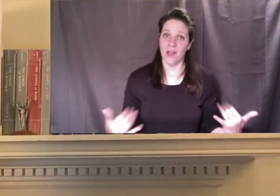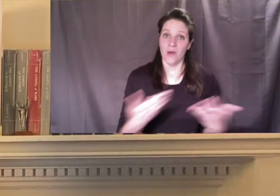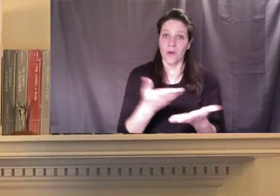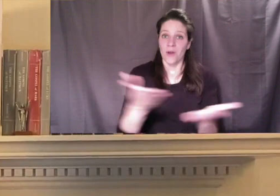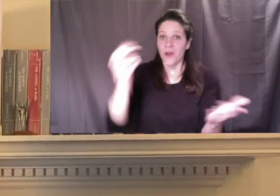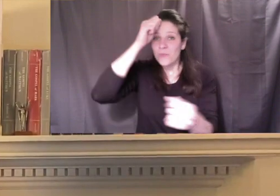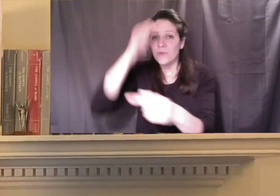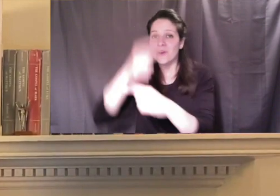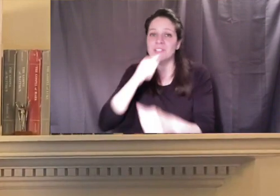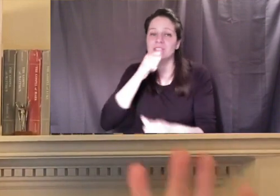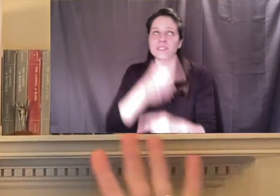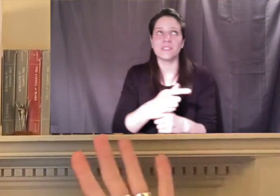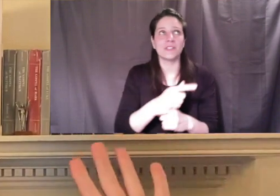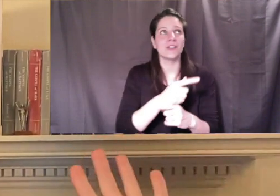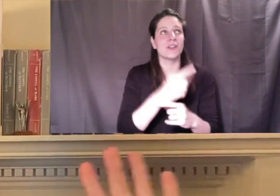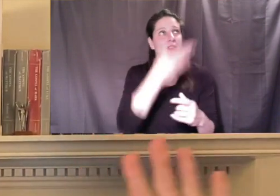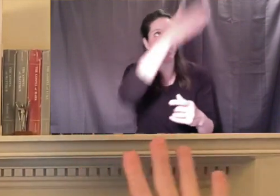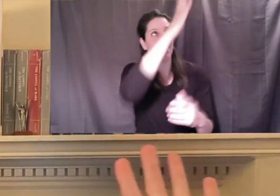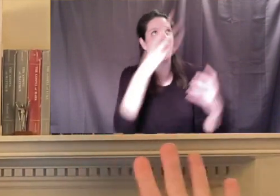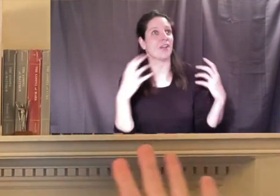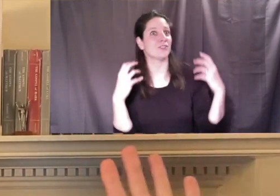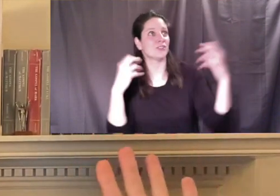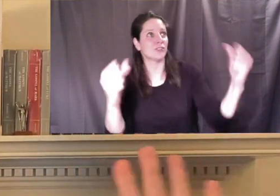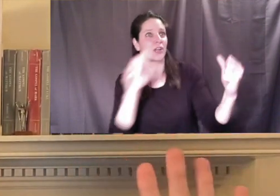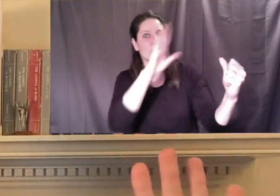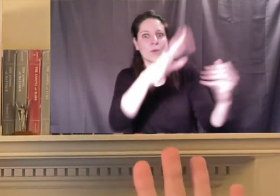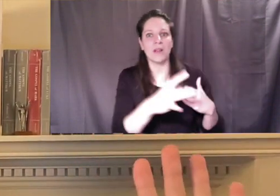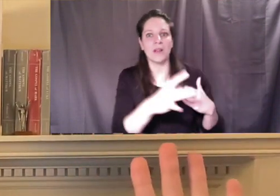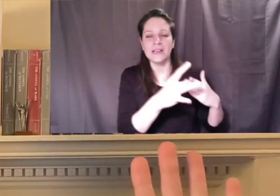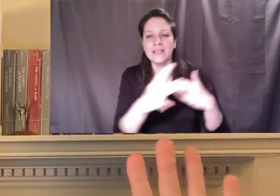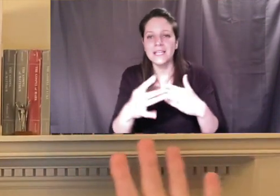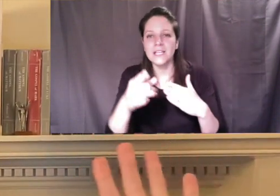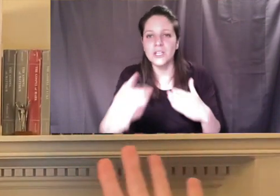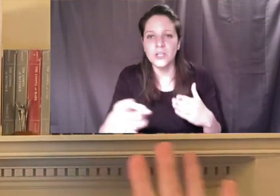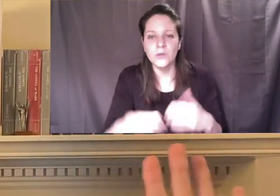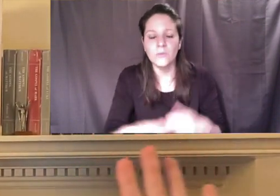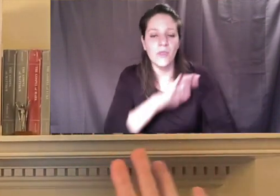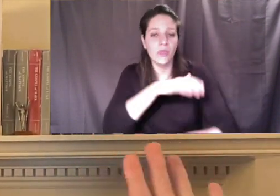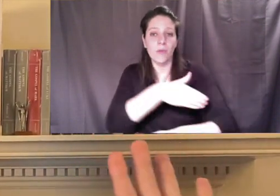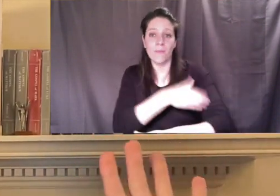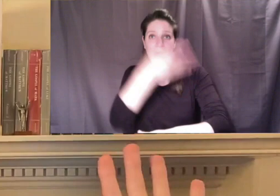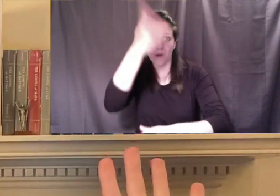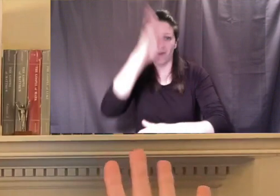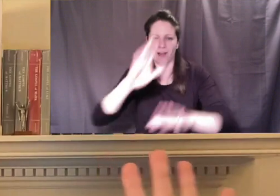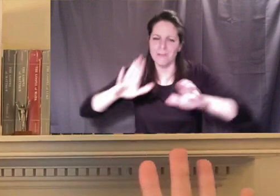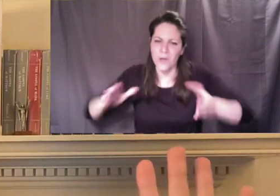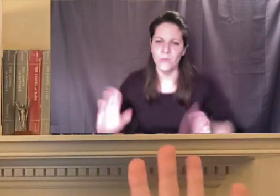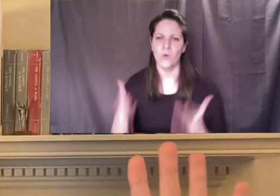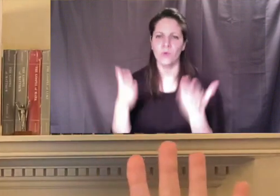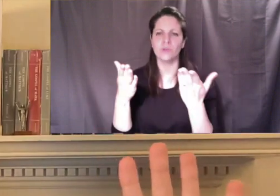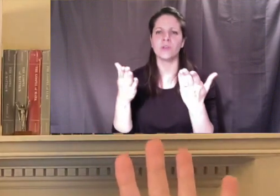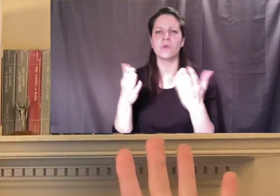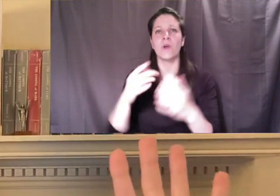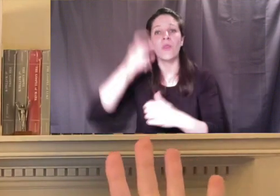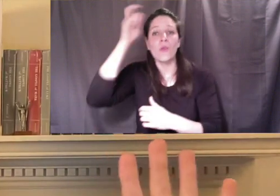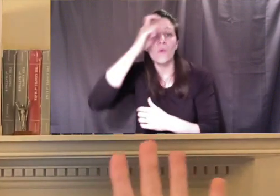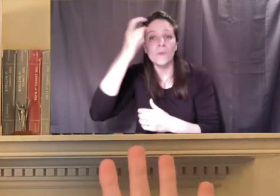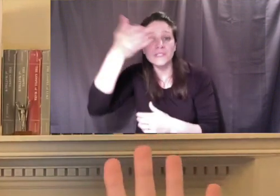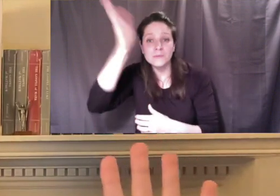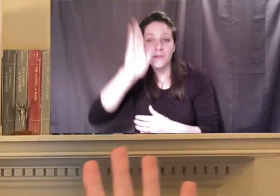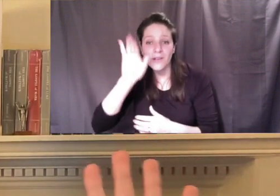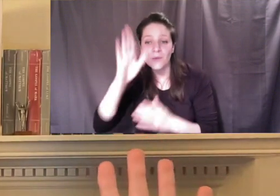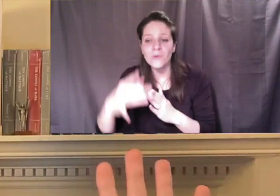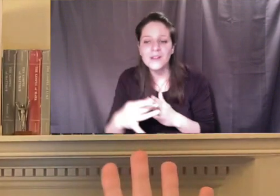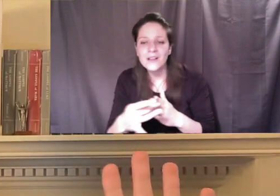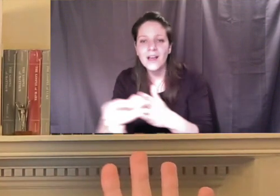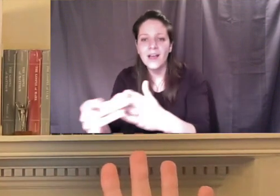And now, brothers and sisters, may the strength of God pilot you, the power of God uphold you, the wisdom